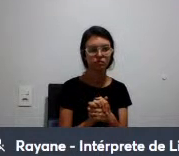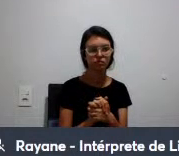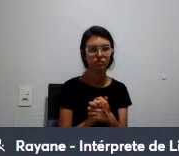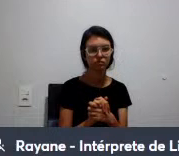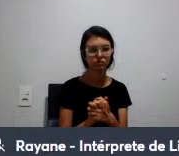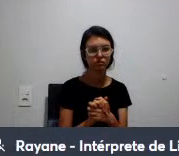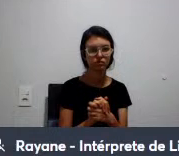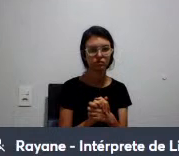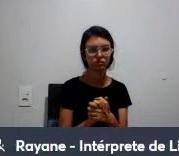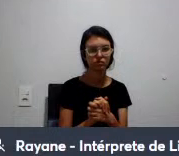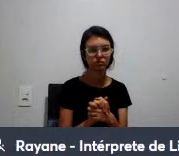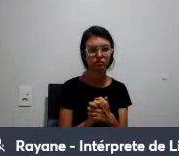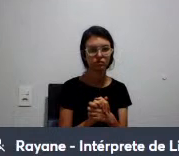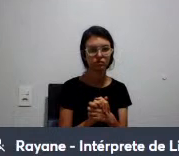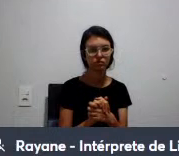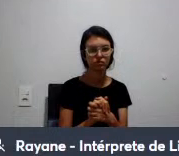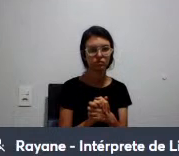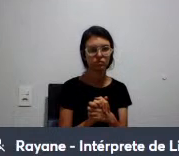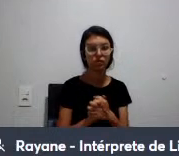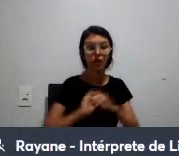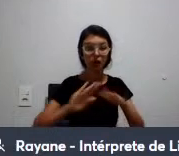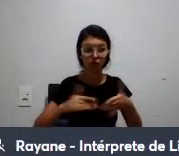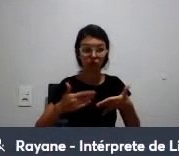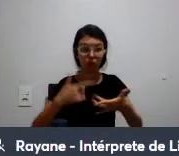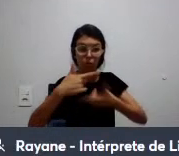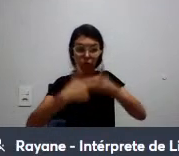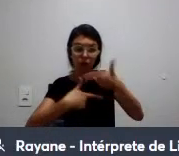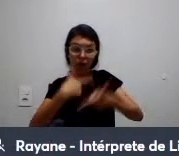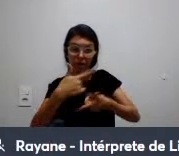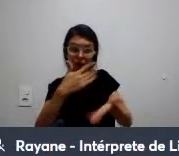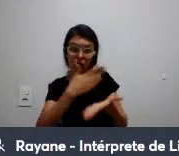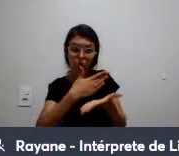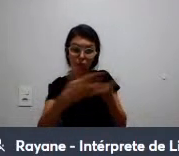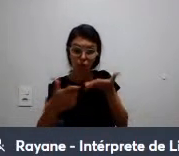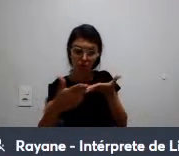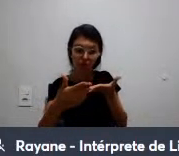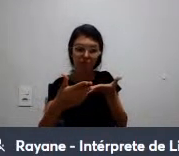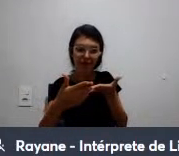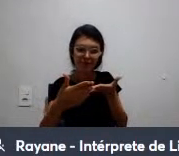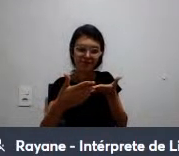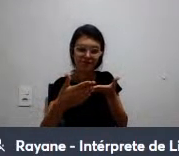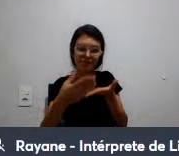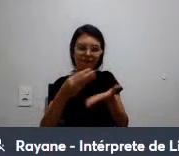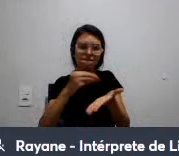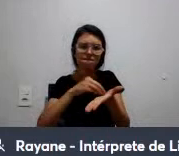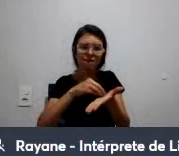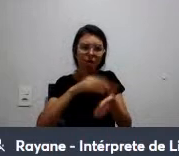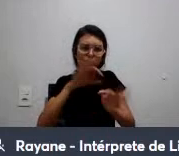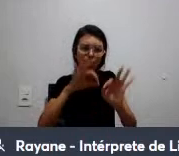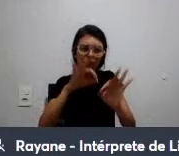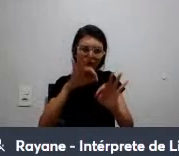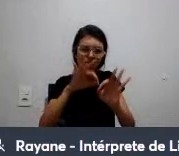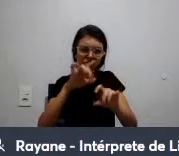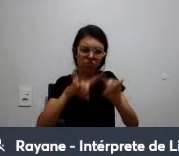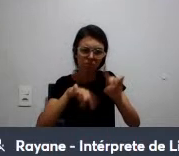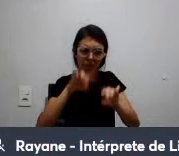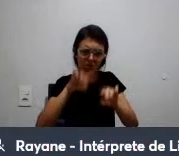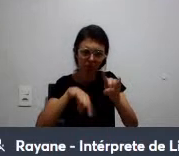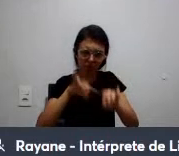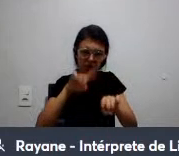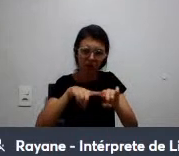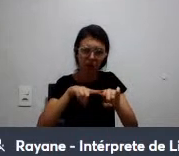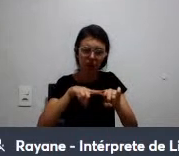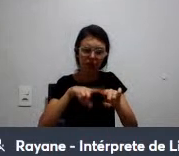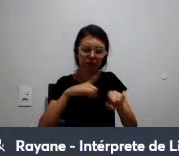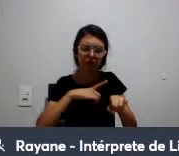before. O trabalho começa com um material desorganizado de dados,